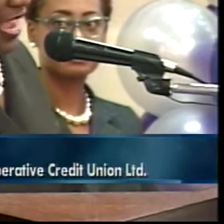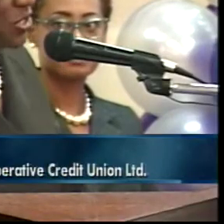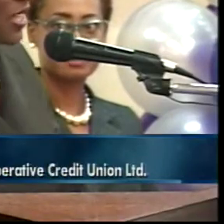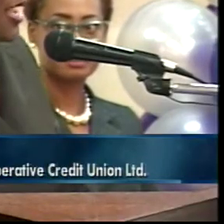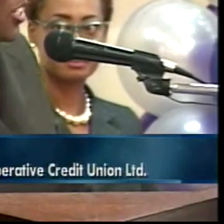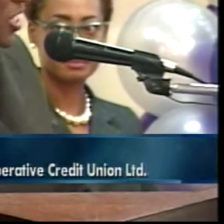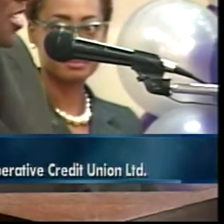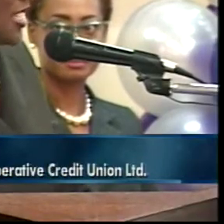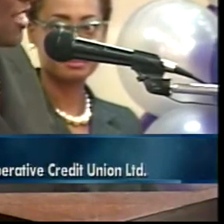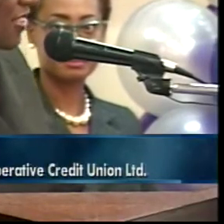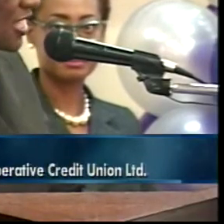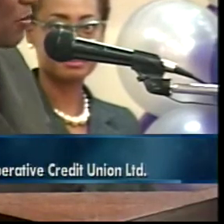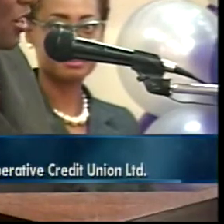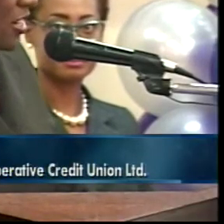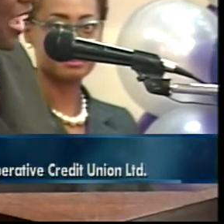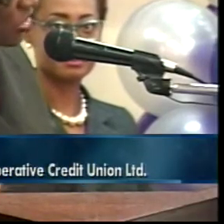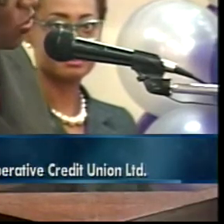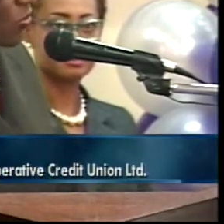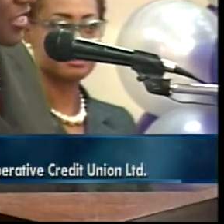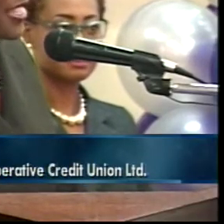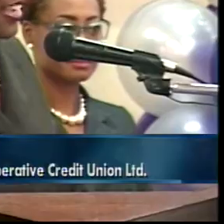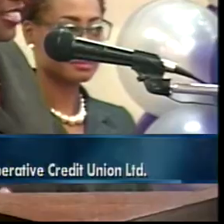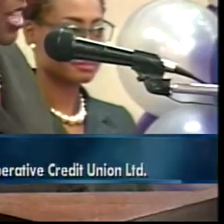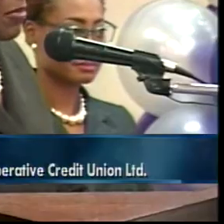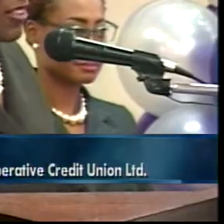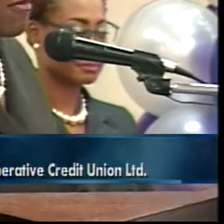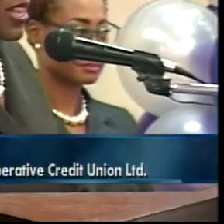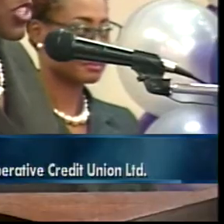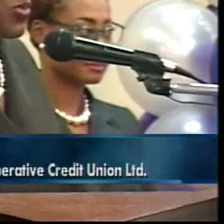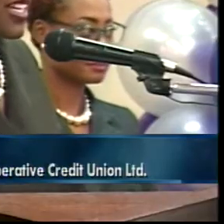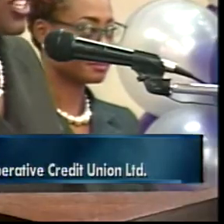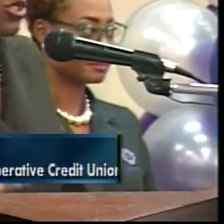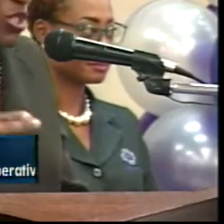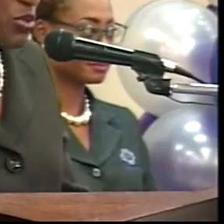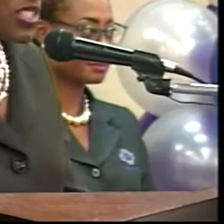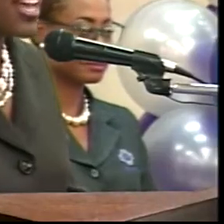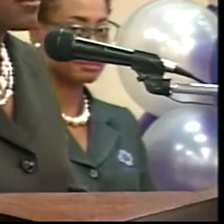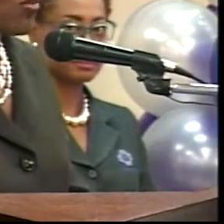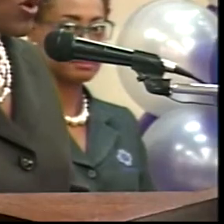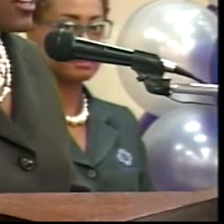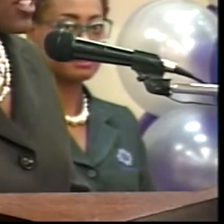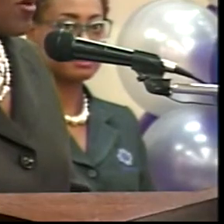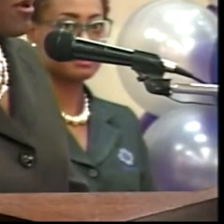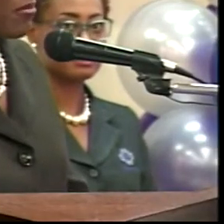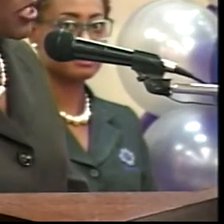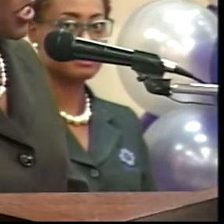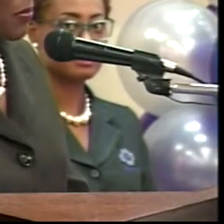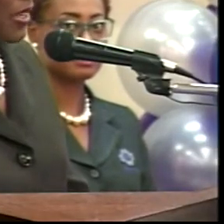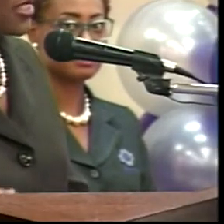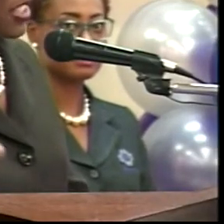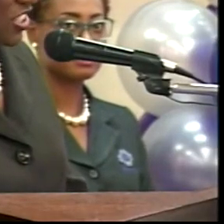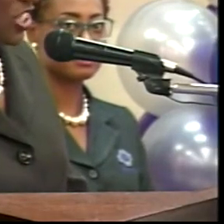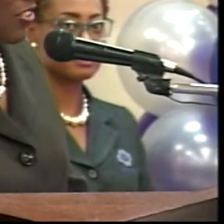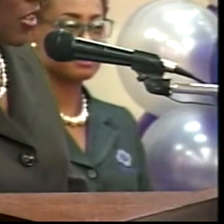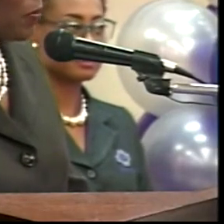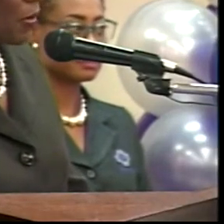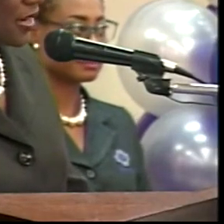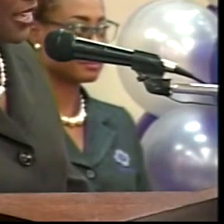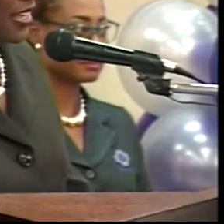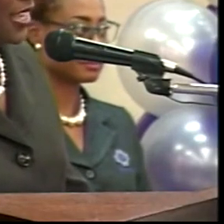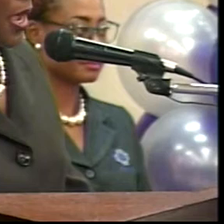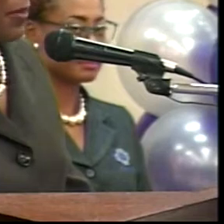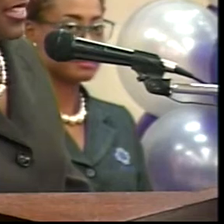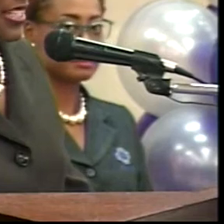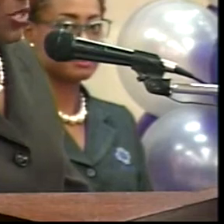registered education savings product. And over the next couple of months, we'll introduce that more to our membership and to the general